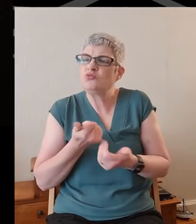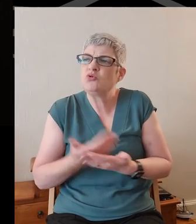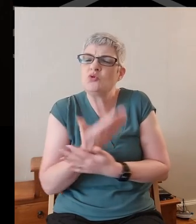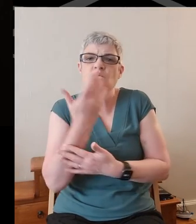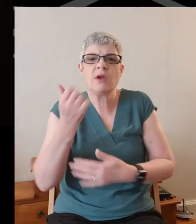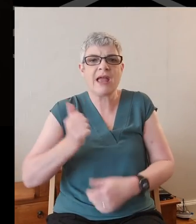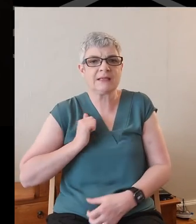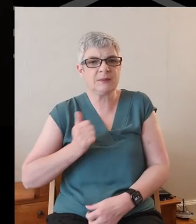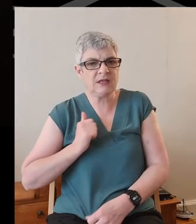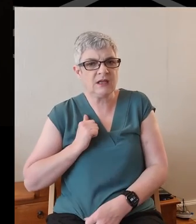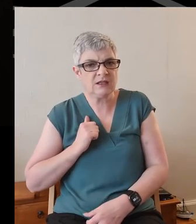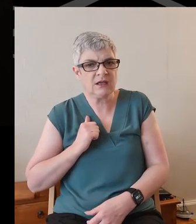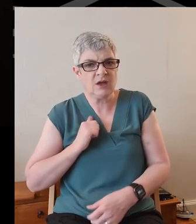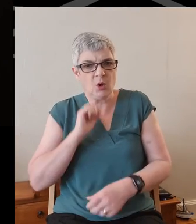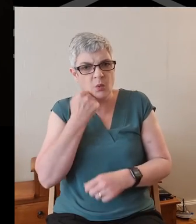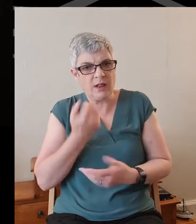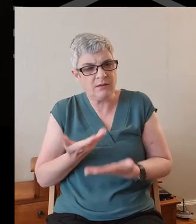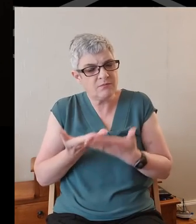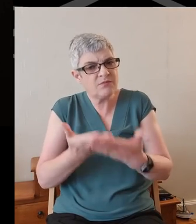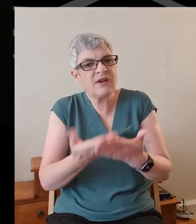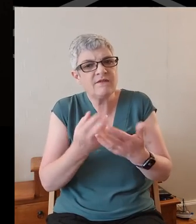that gives hope and direction.